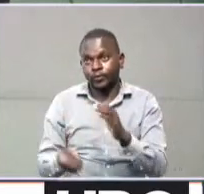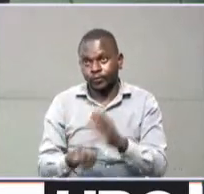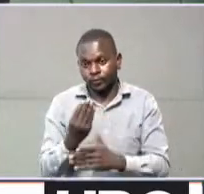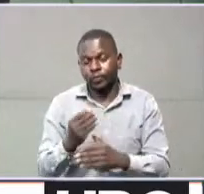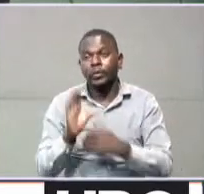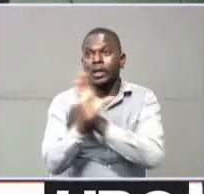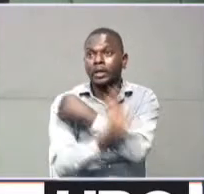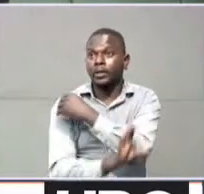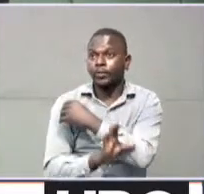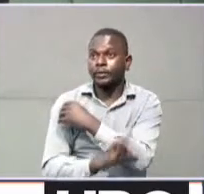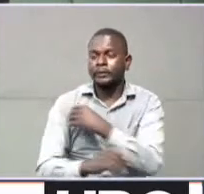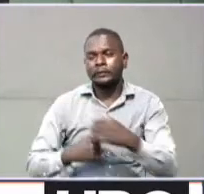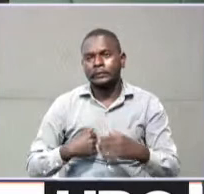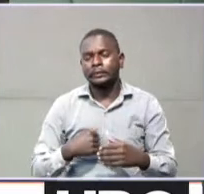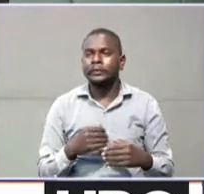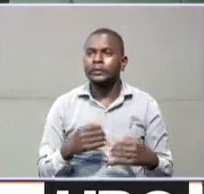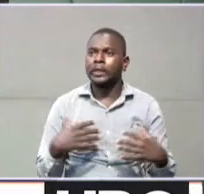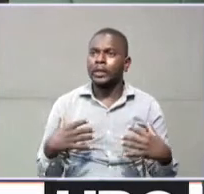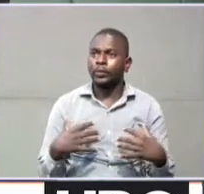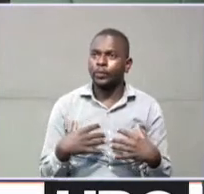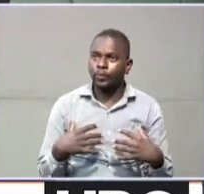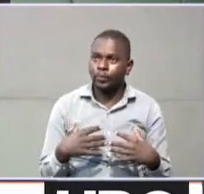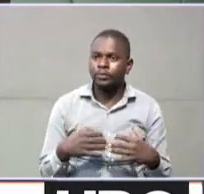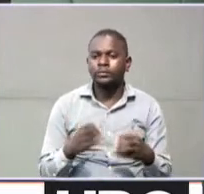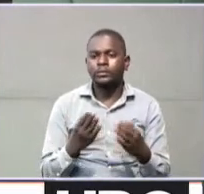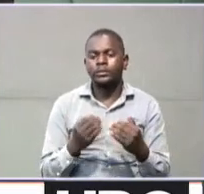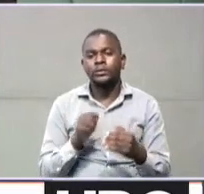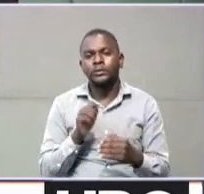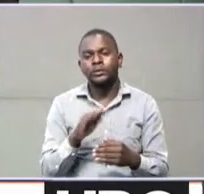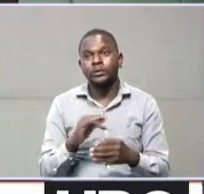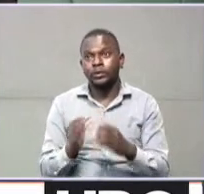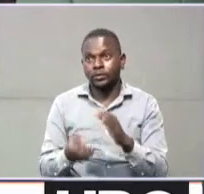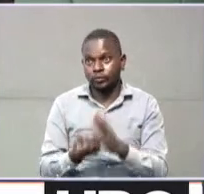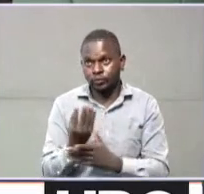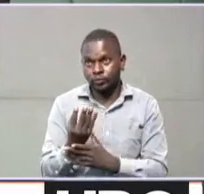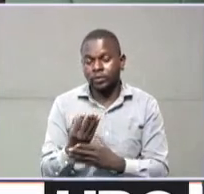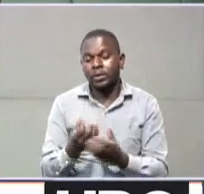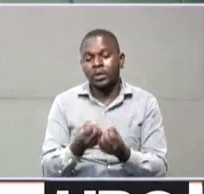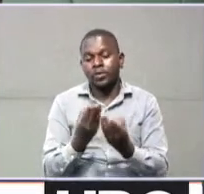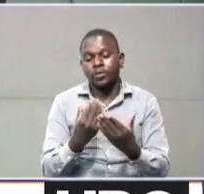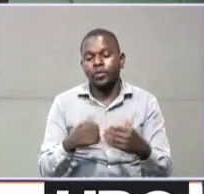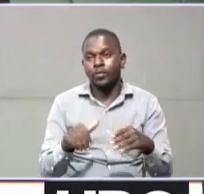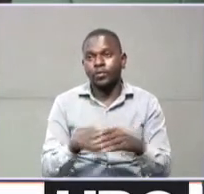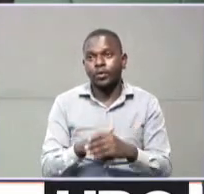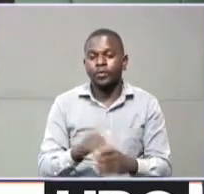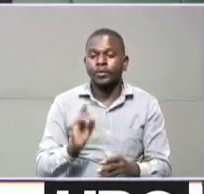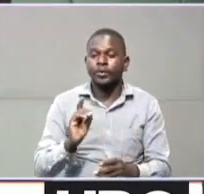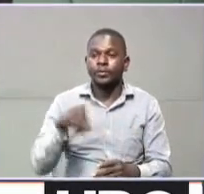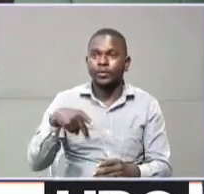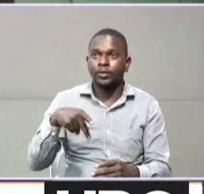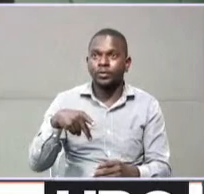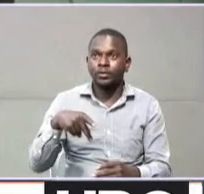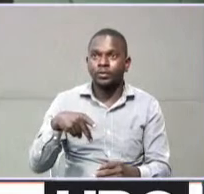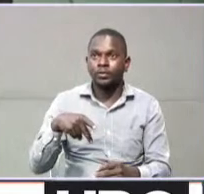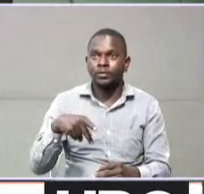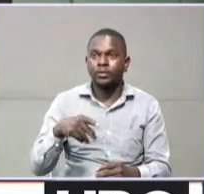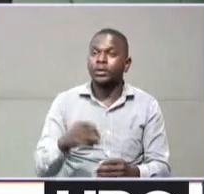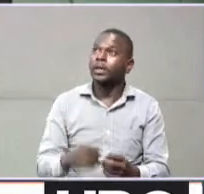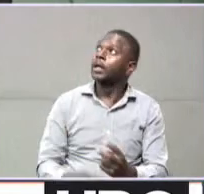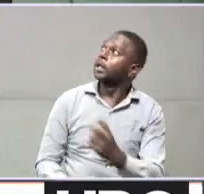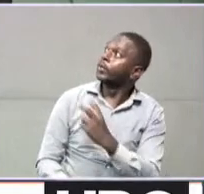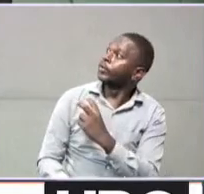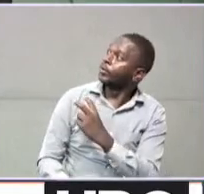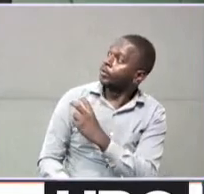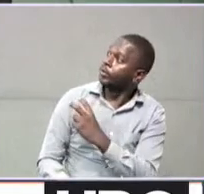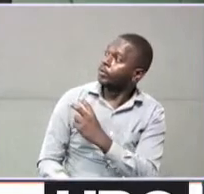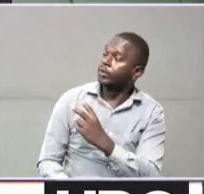countrywide anxiety and it is the cause for many members of the democratic party being in the gallery today and